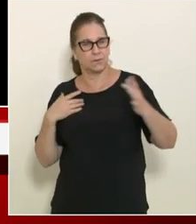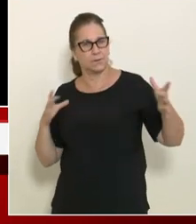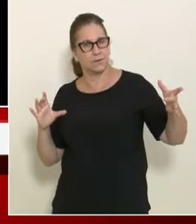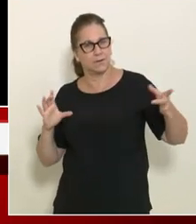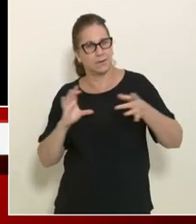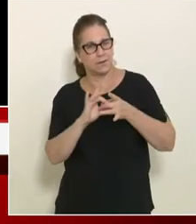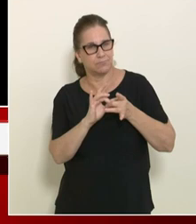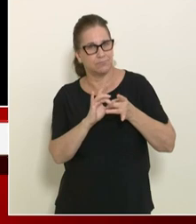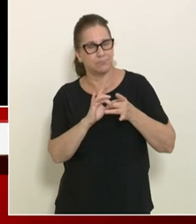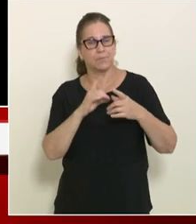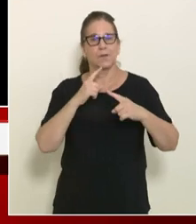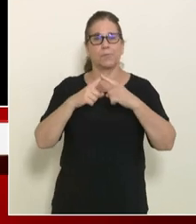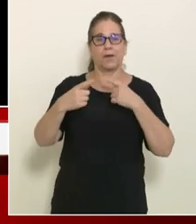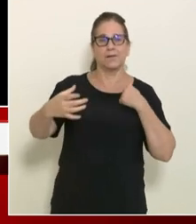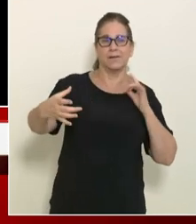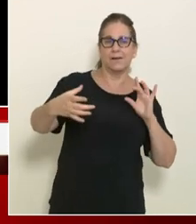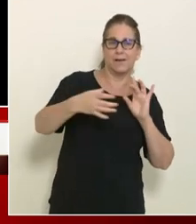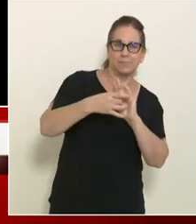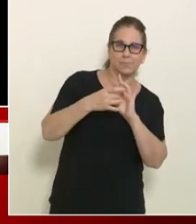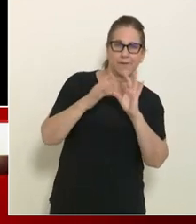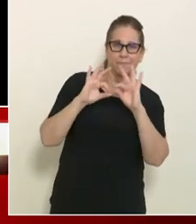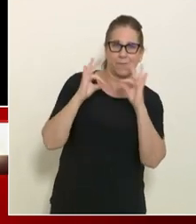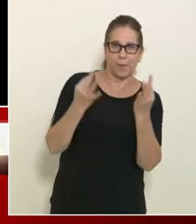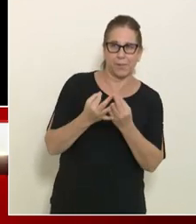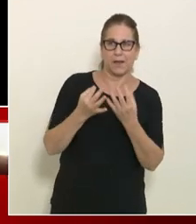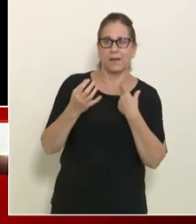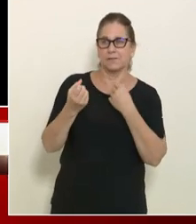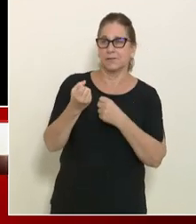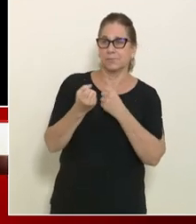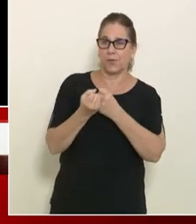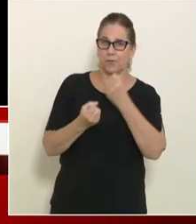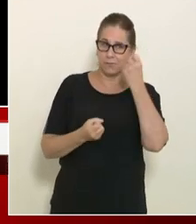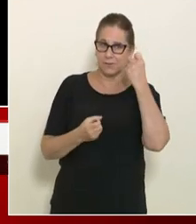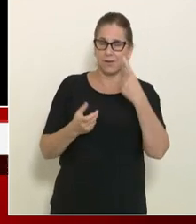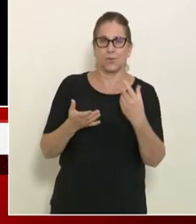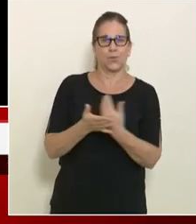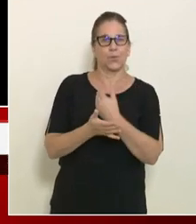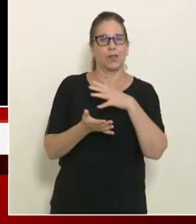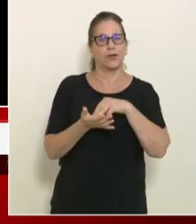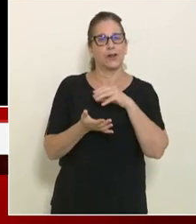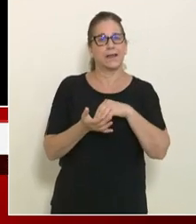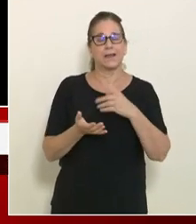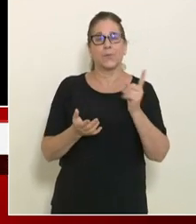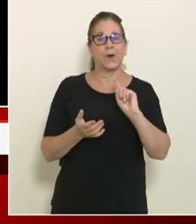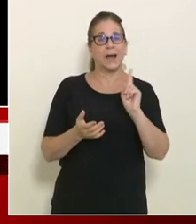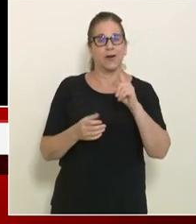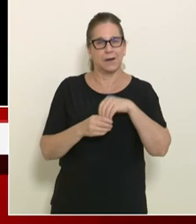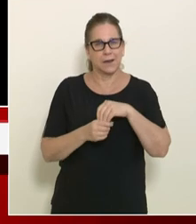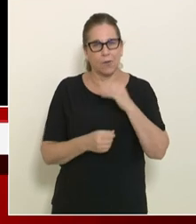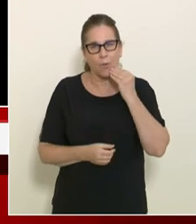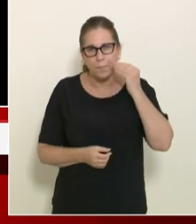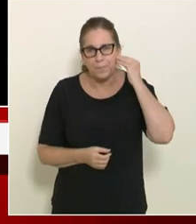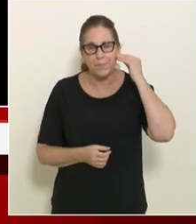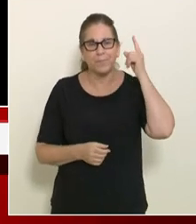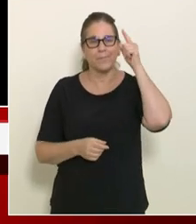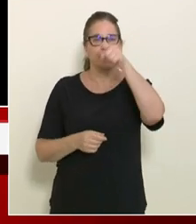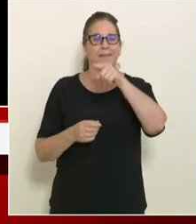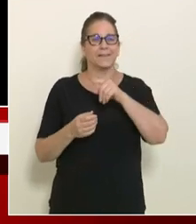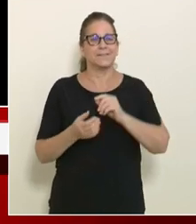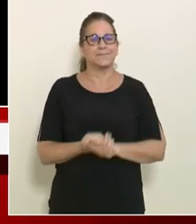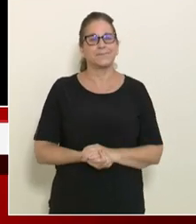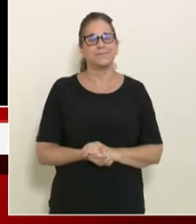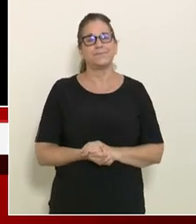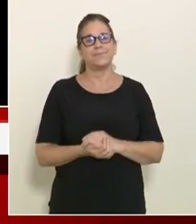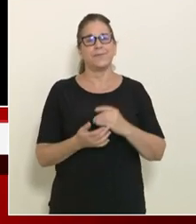at Home. This is a resource that families will receive this week that provides more information on tech tips,